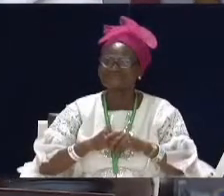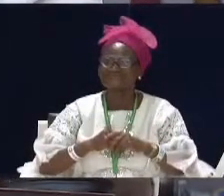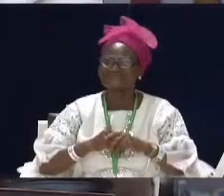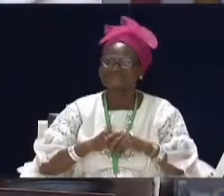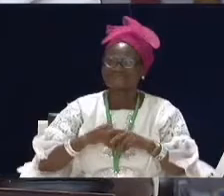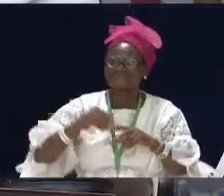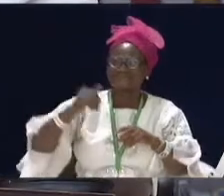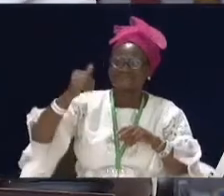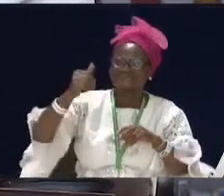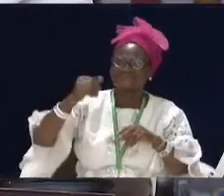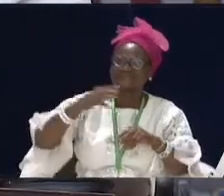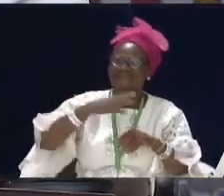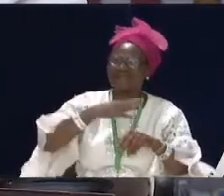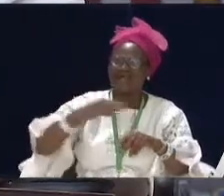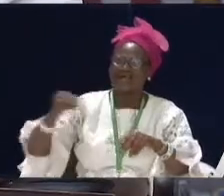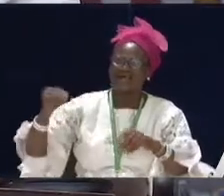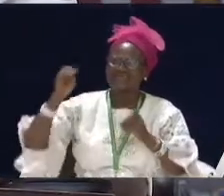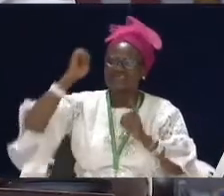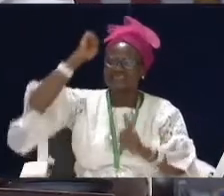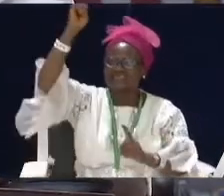And he says